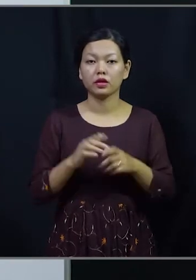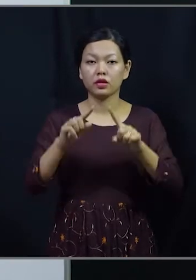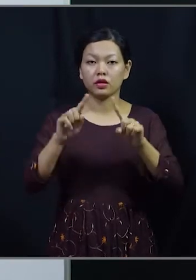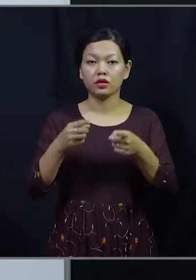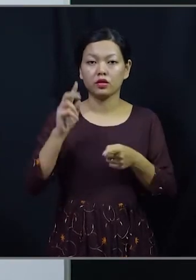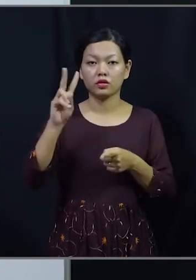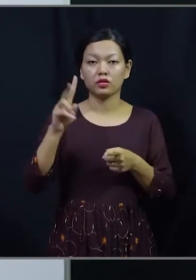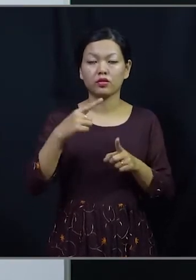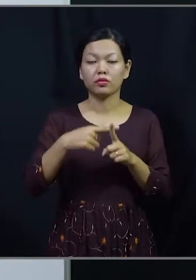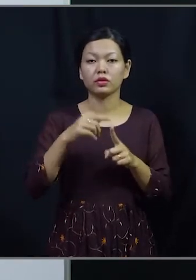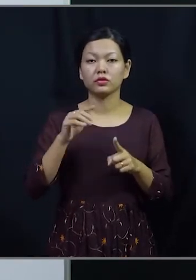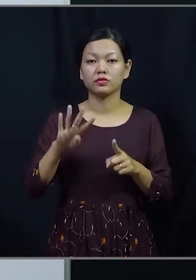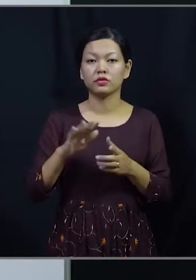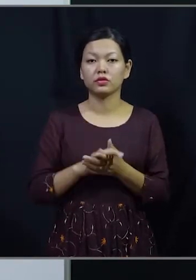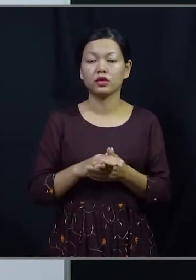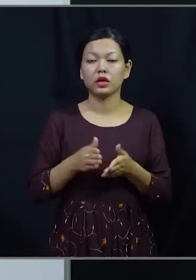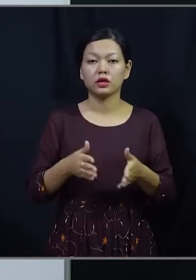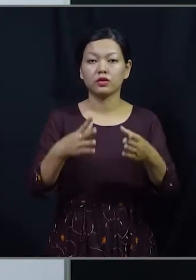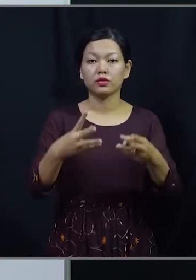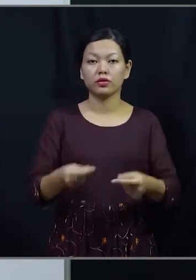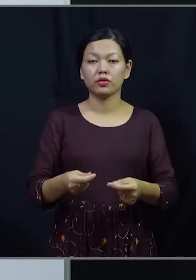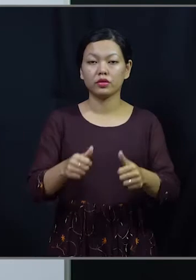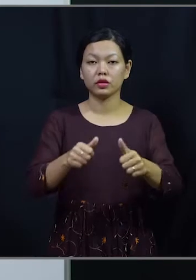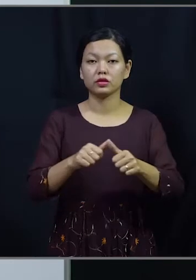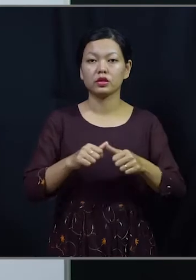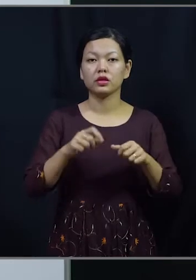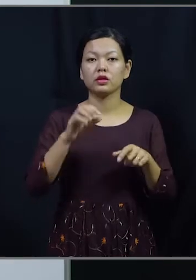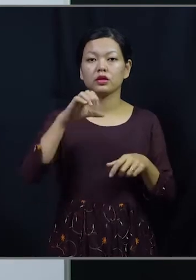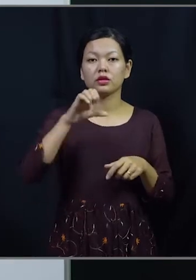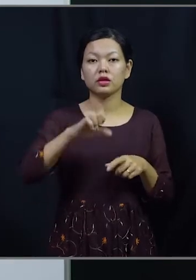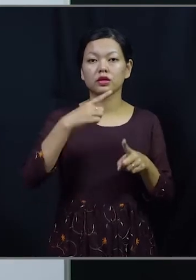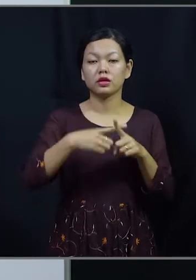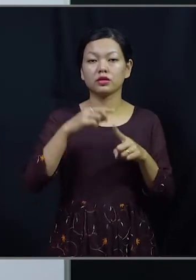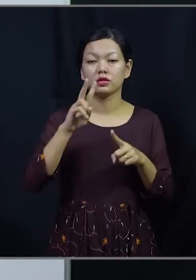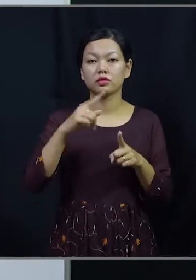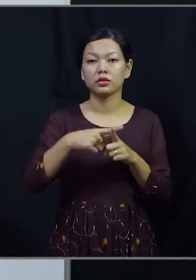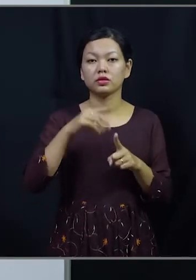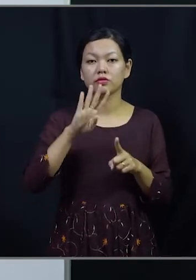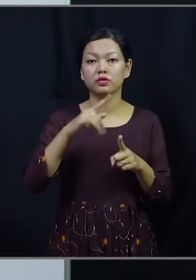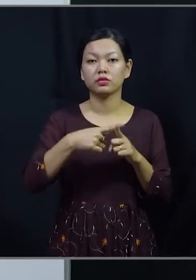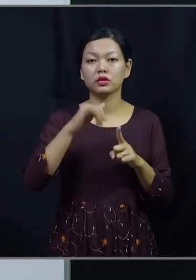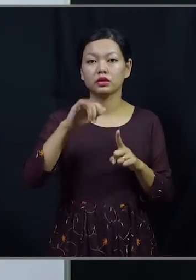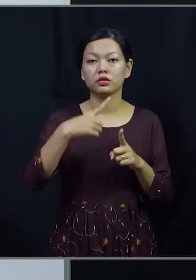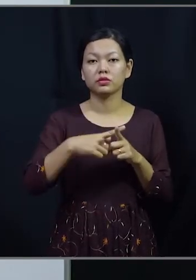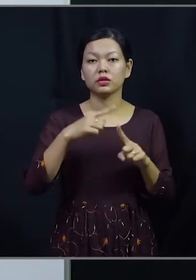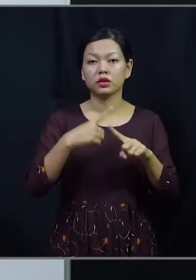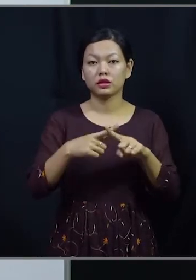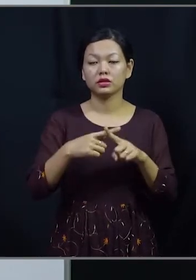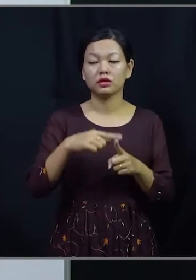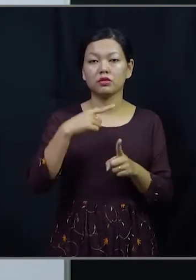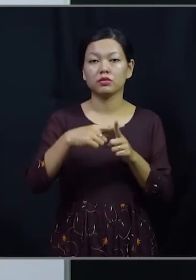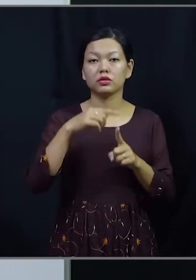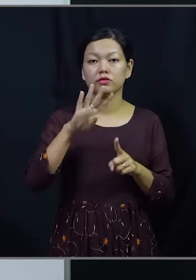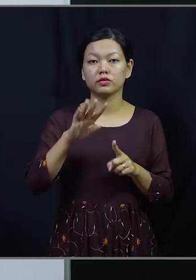whole square plus 4. If you simplify it, you get 9x squared plus 4 plus 6x plus 4. So